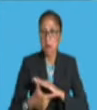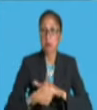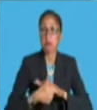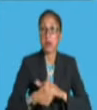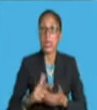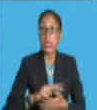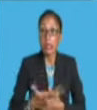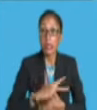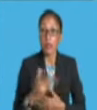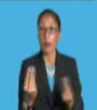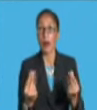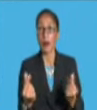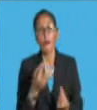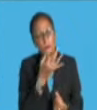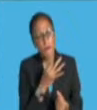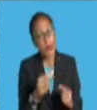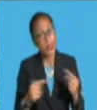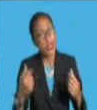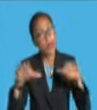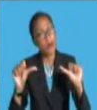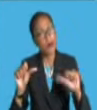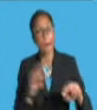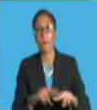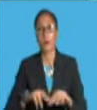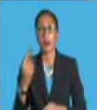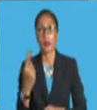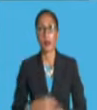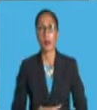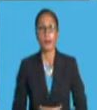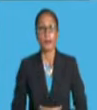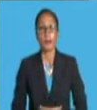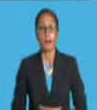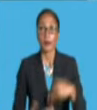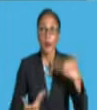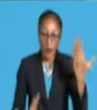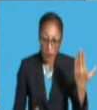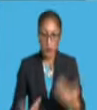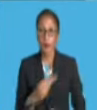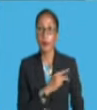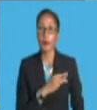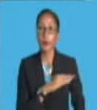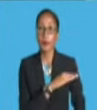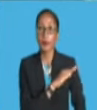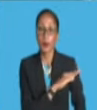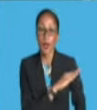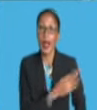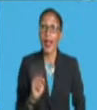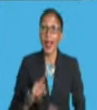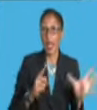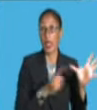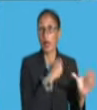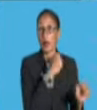landowning units are just a few of the many achievements of Fiji First. The Honorable Prime Minister and the Honorable and Learned Attorney